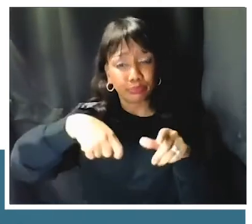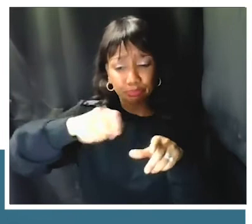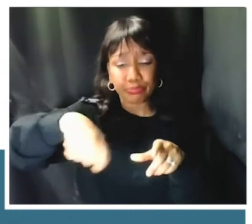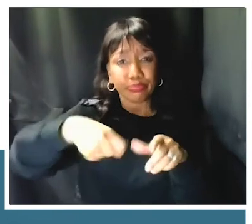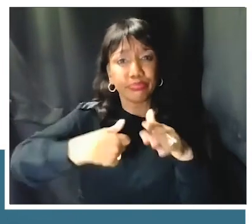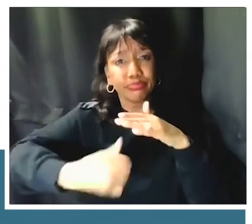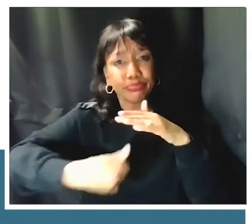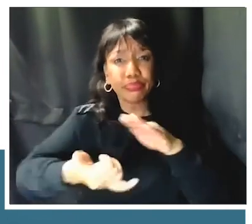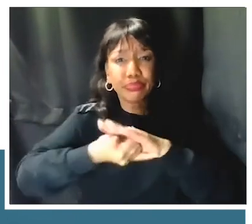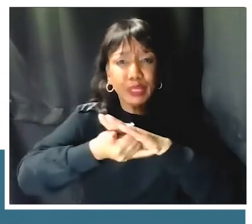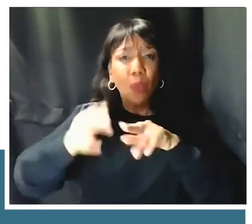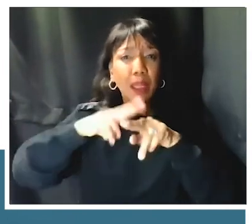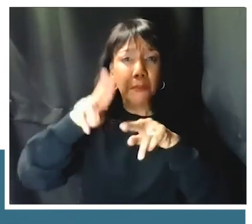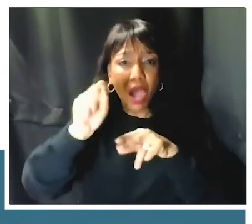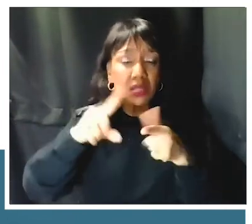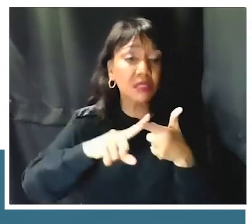Groceries.